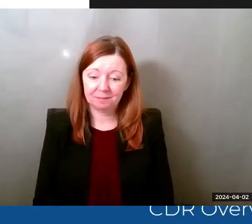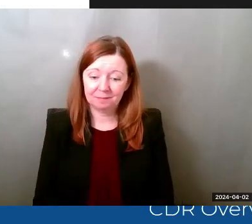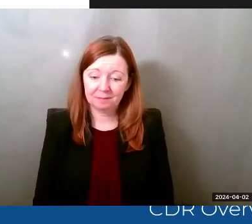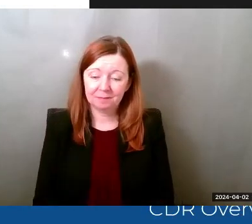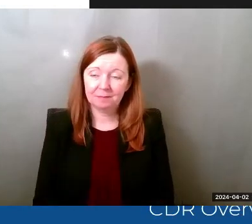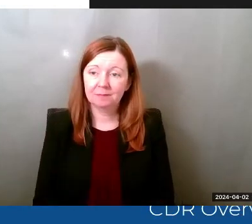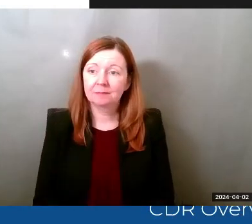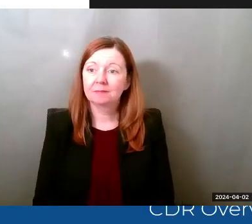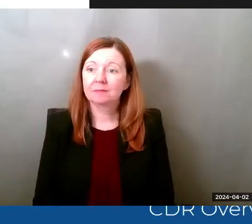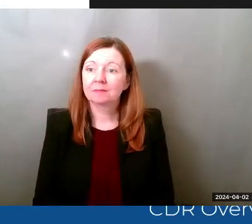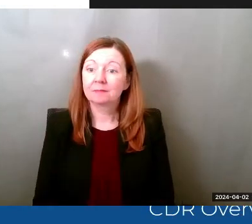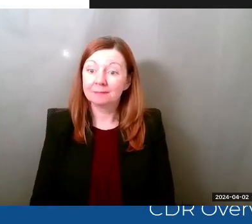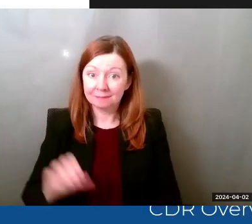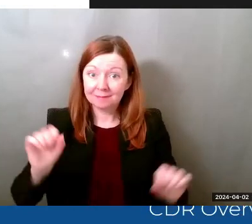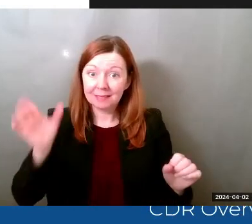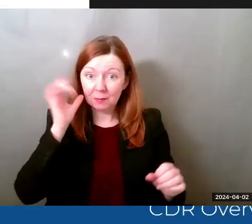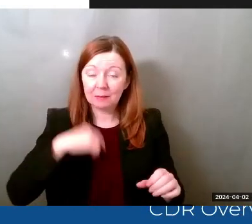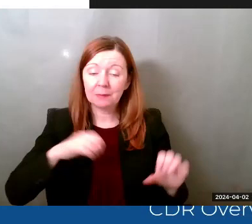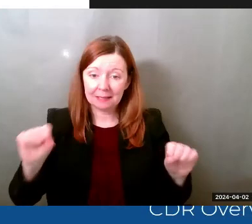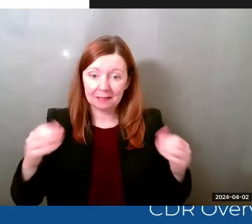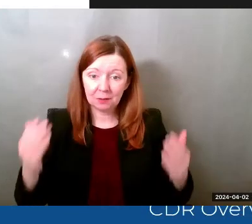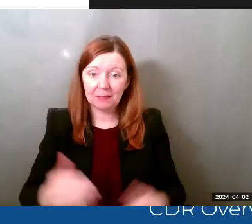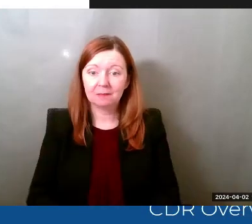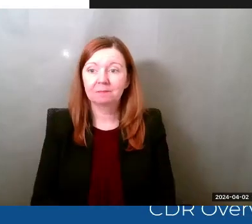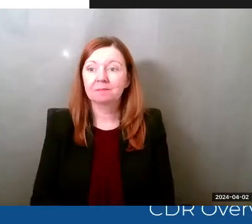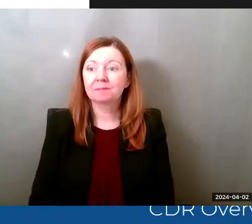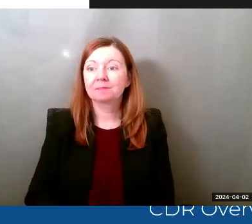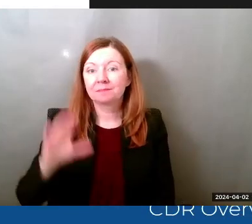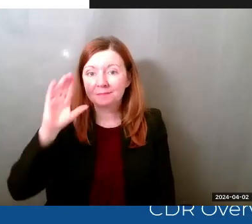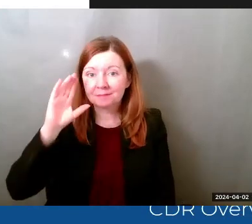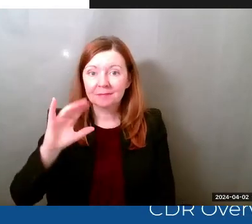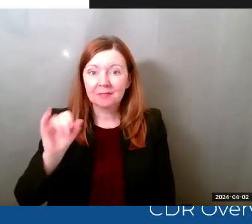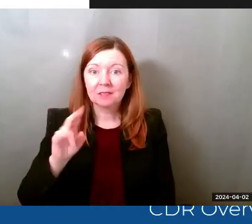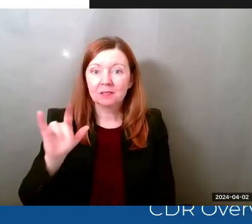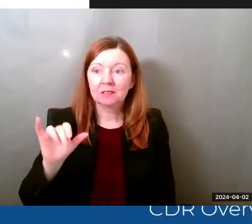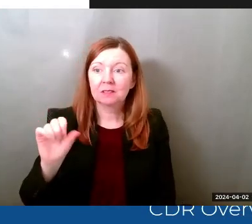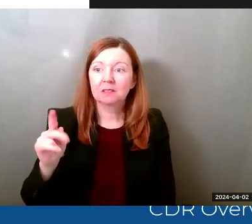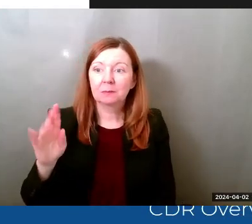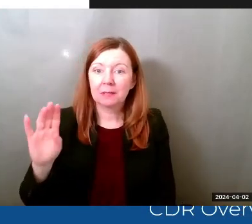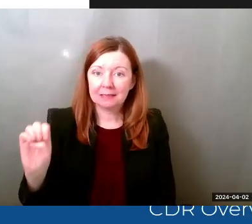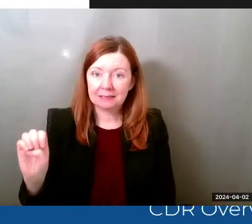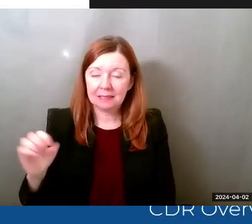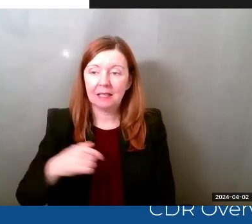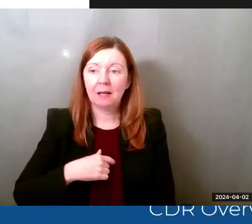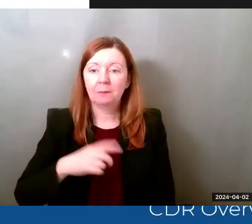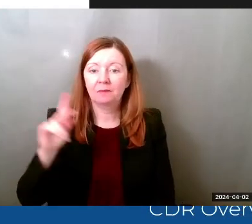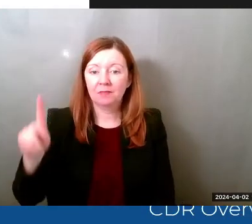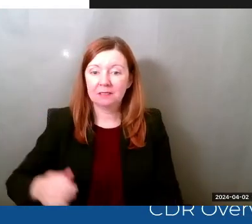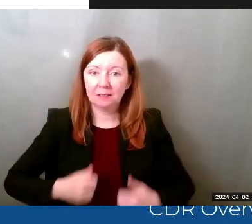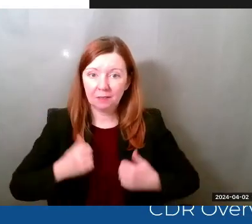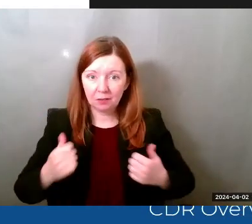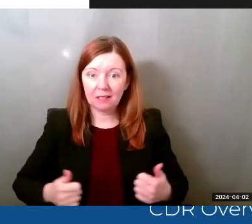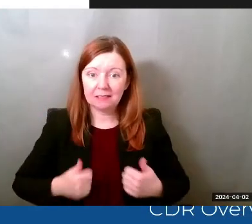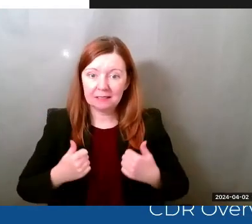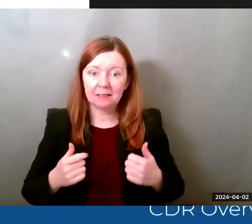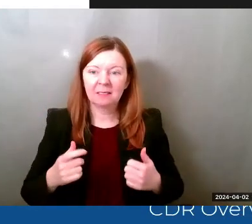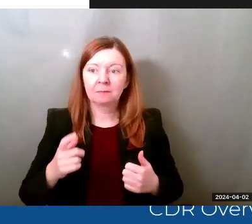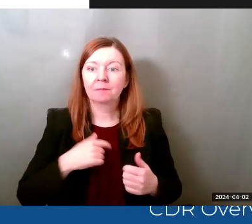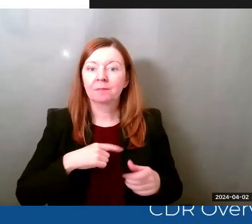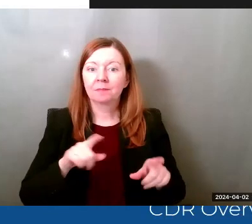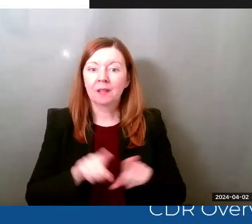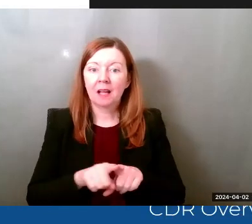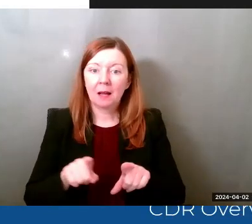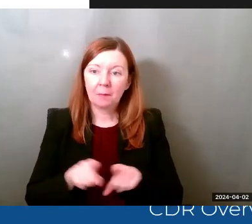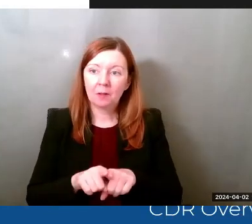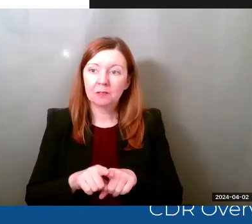Hi, can you hear me? Yes. Okay, yes, hi, I'm Judy Stepanski. I'm a Philadelphia resident, and I'm also